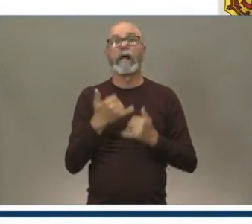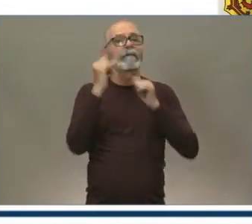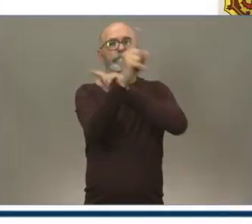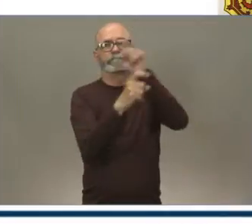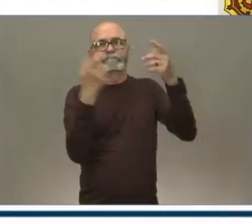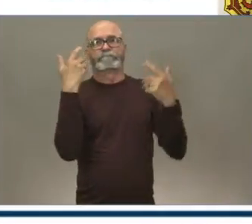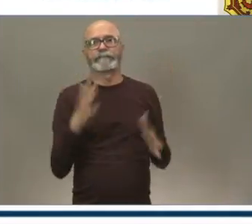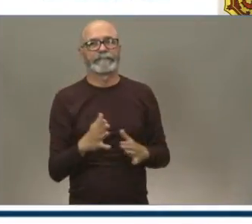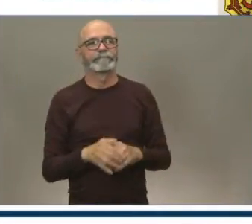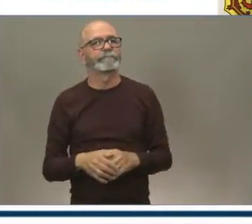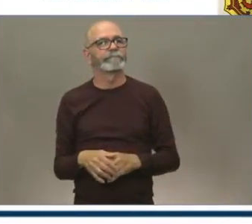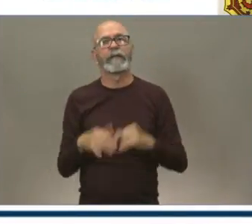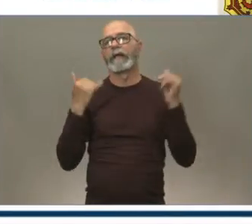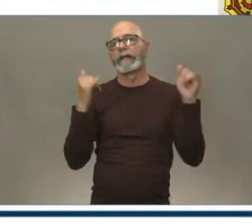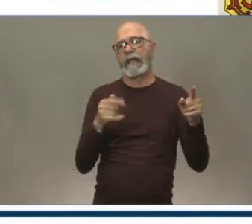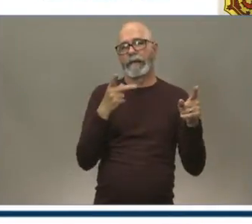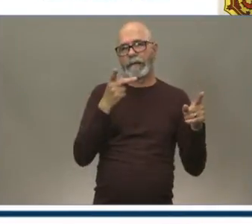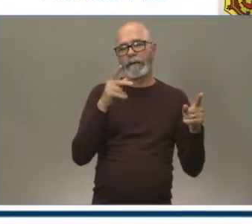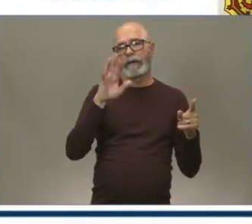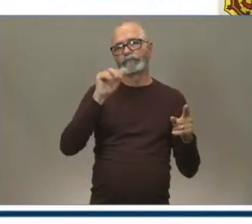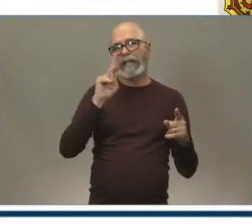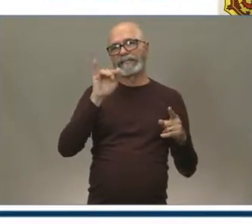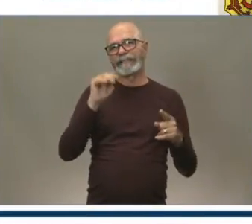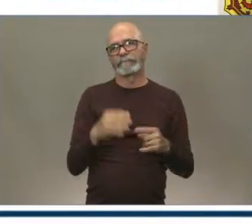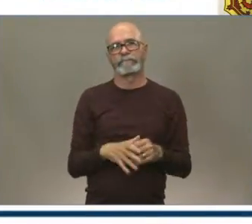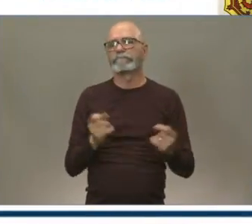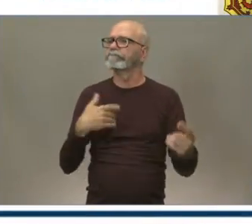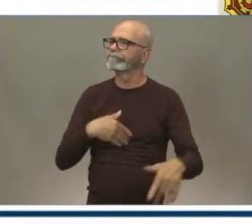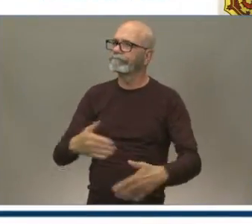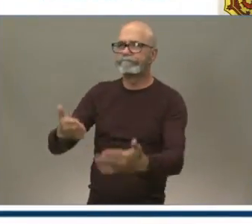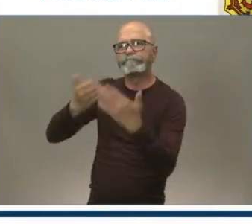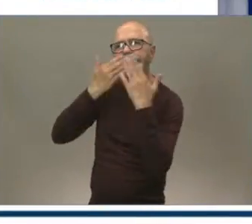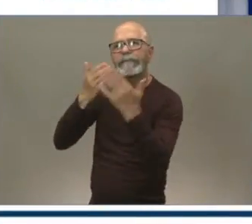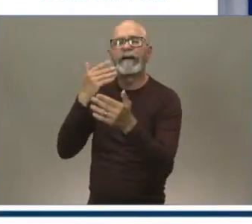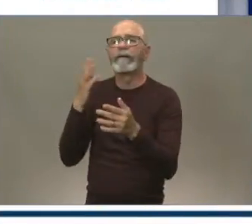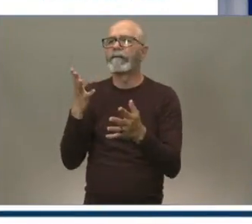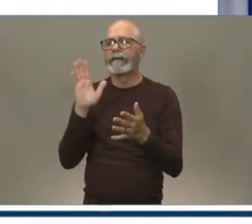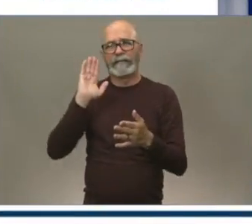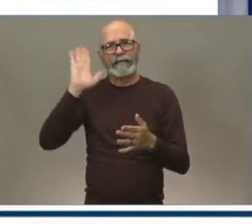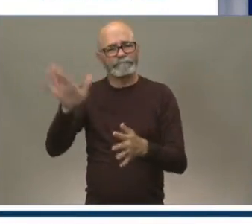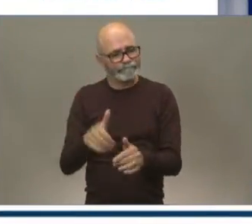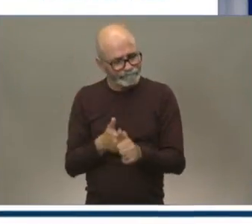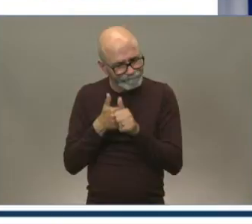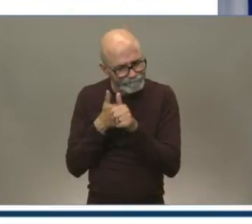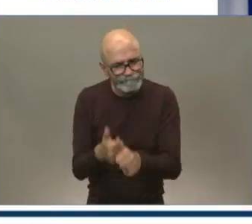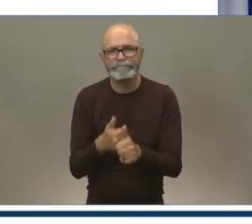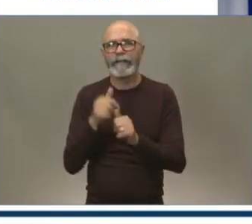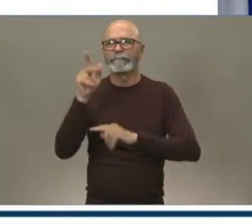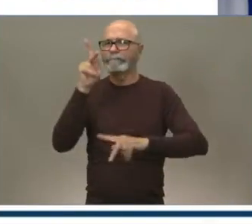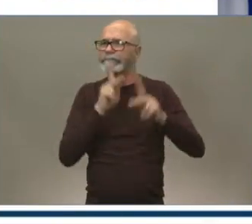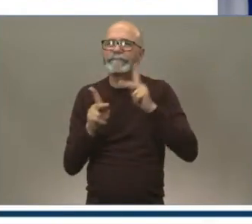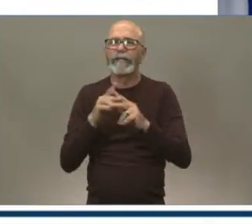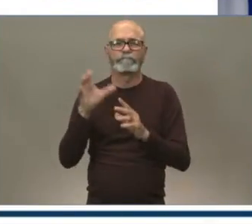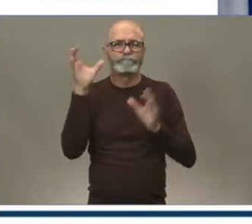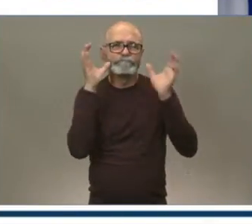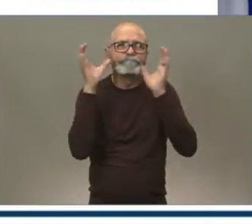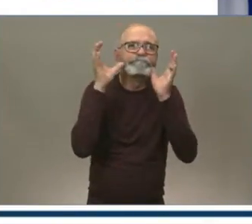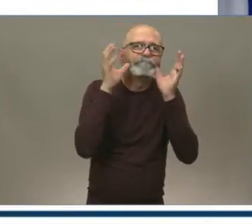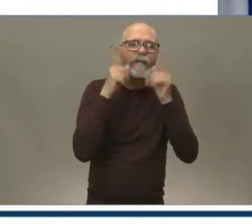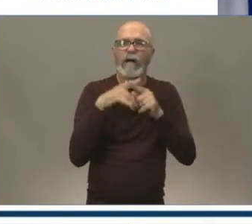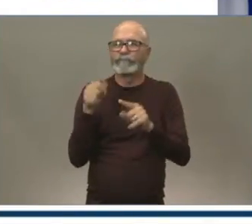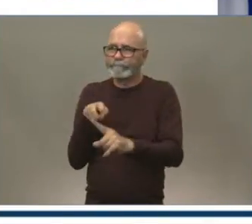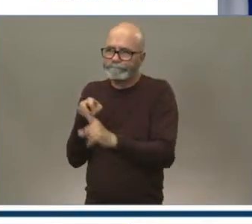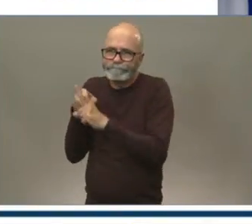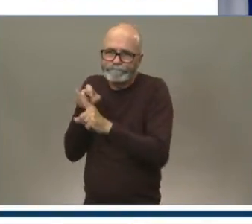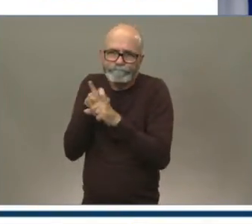Scotians, especially those who continue to follow public health protocols. It's allowing us to catch cases early on when you go out for